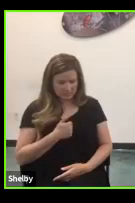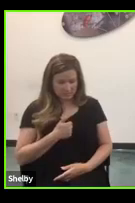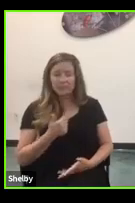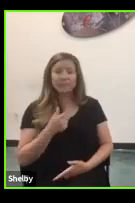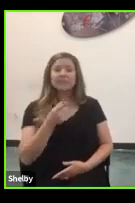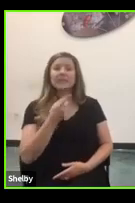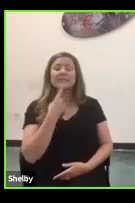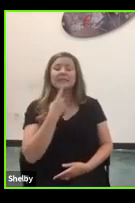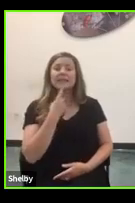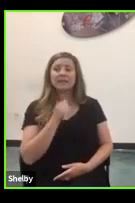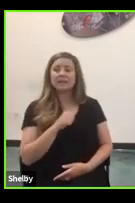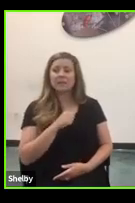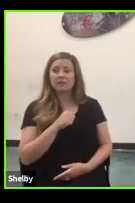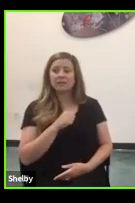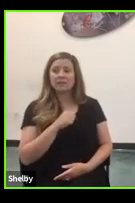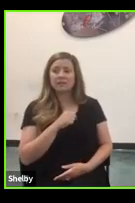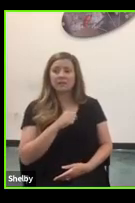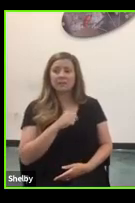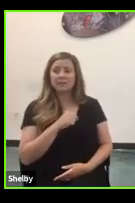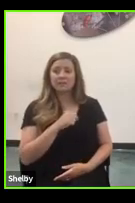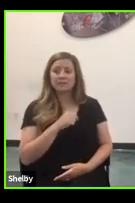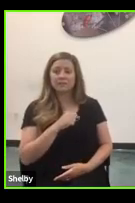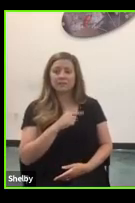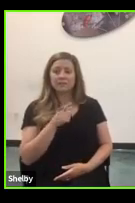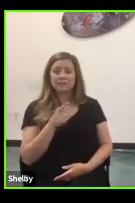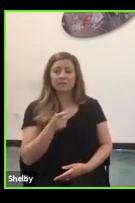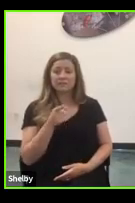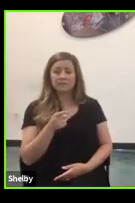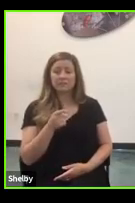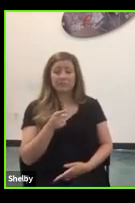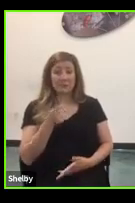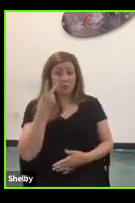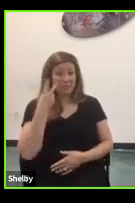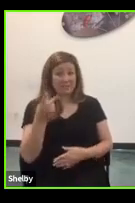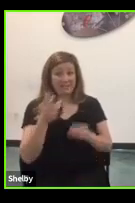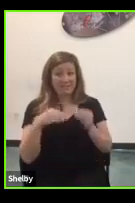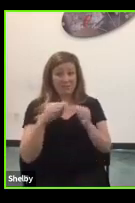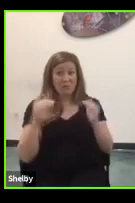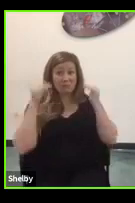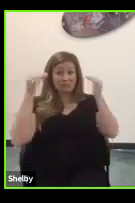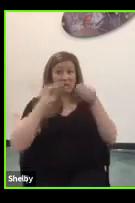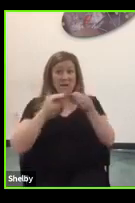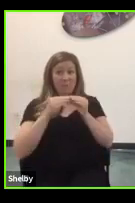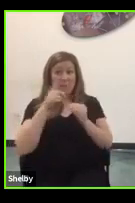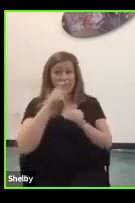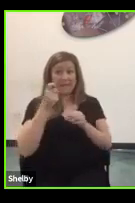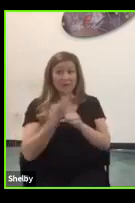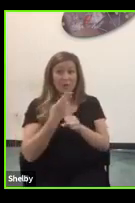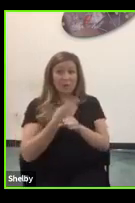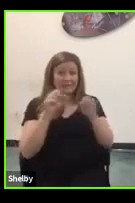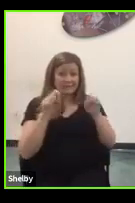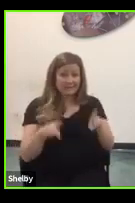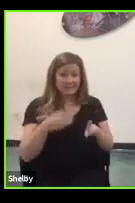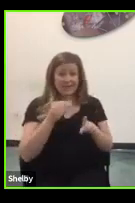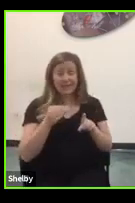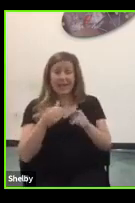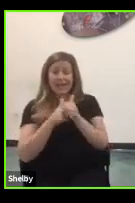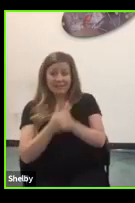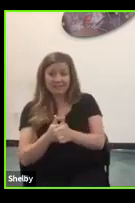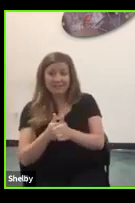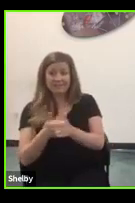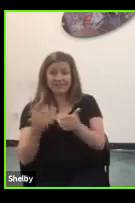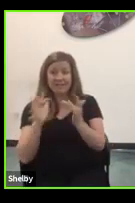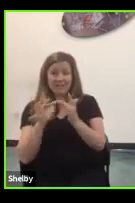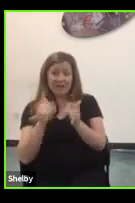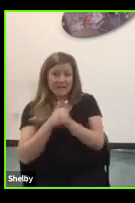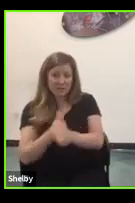is it plausible to see higher numbers because we are using testing and contact tracing as best practice to avoid an